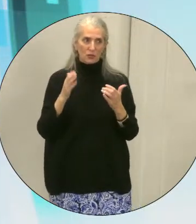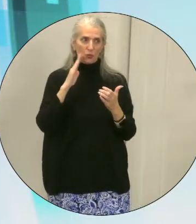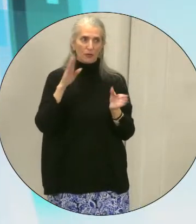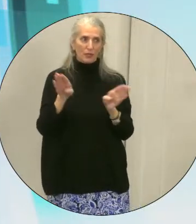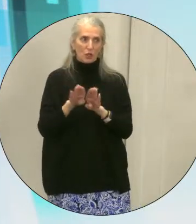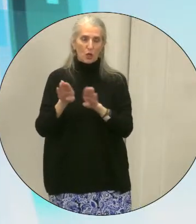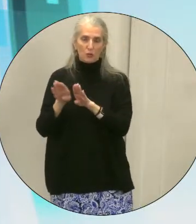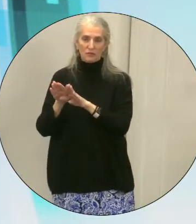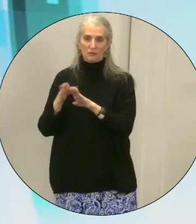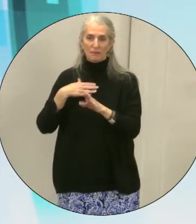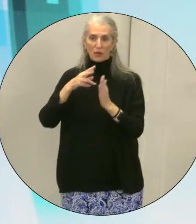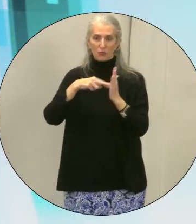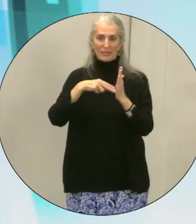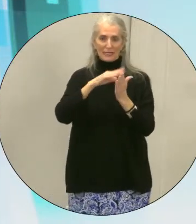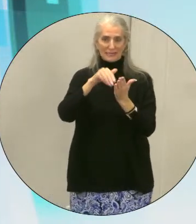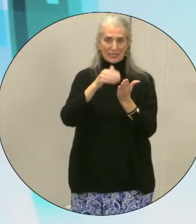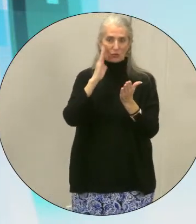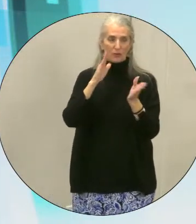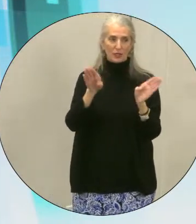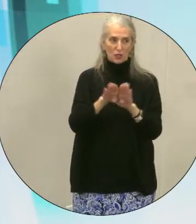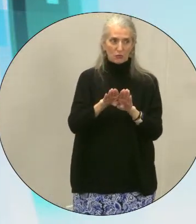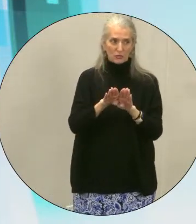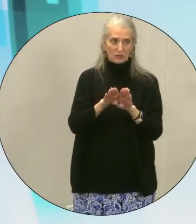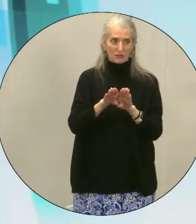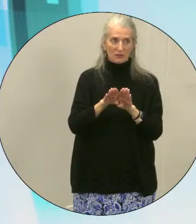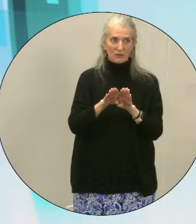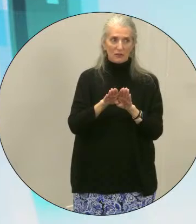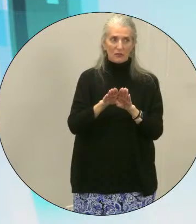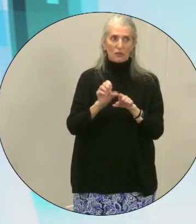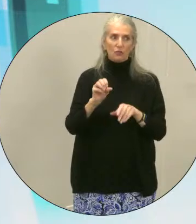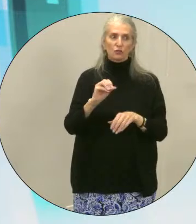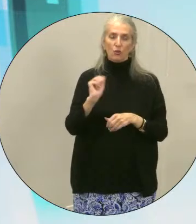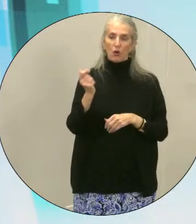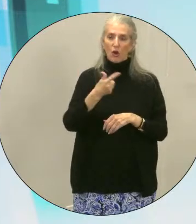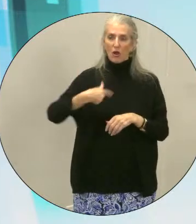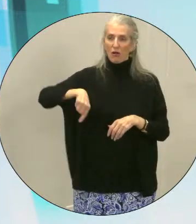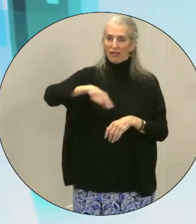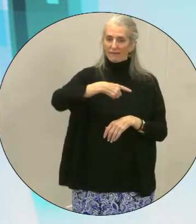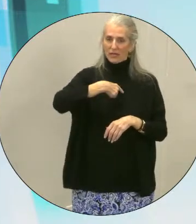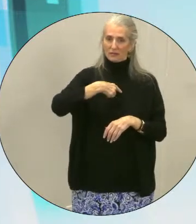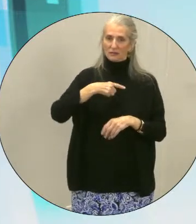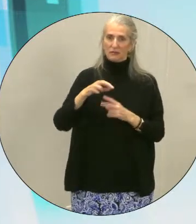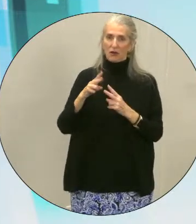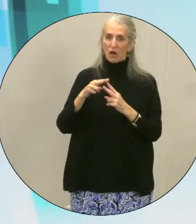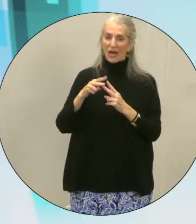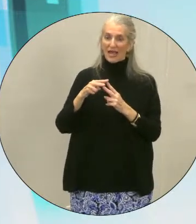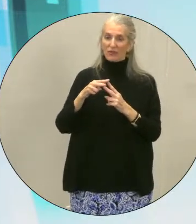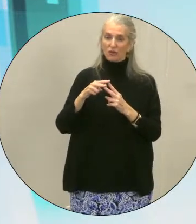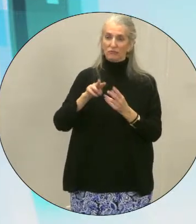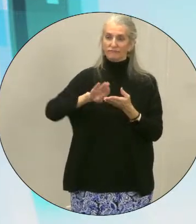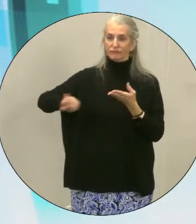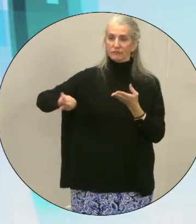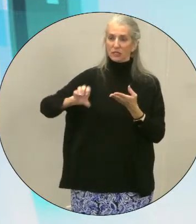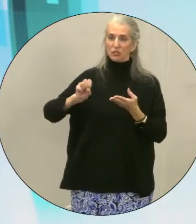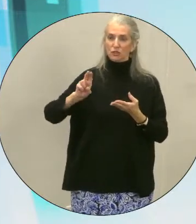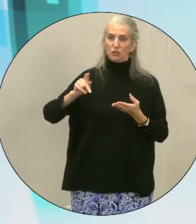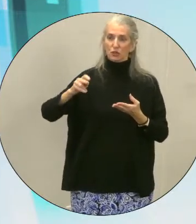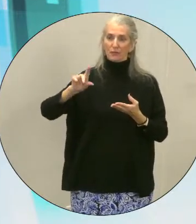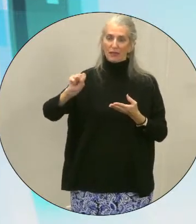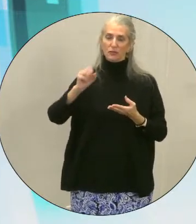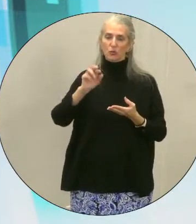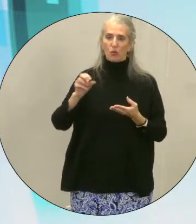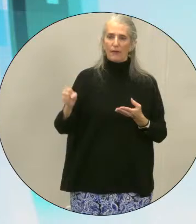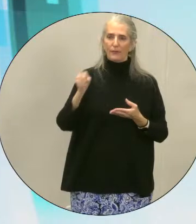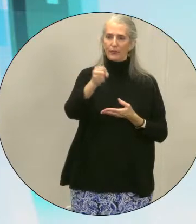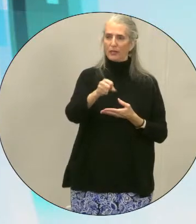closed. My reading center is going to be closed. So all of us are either going into surplus or being put in other positions. At